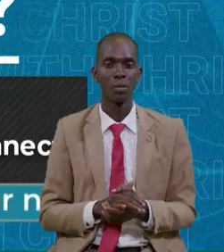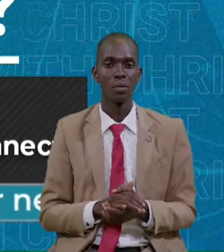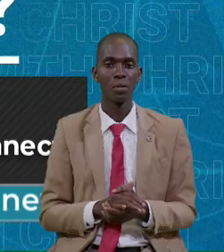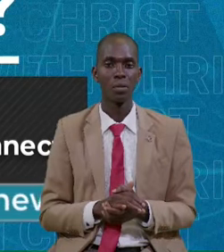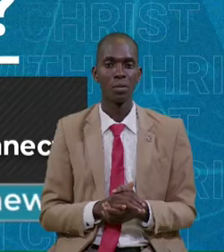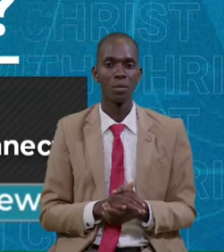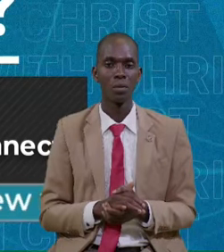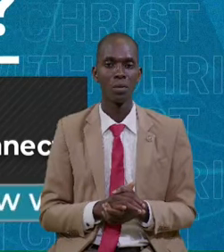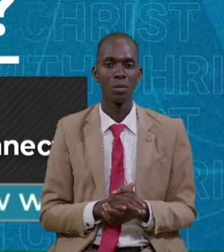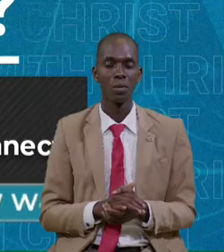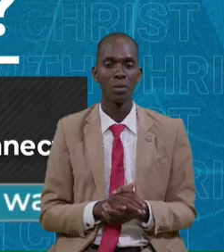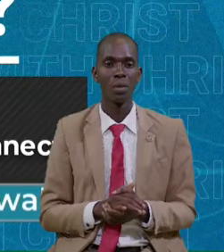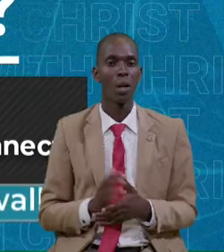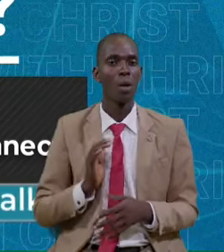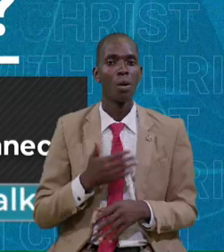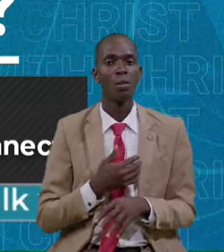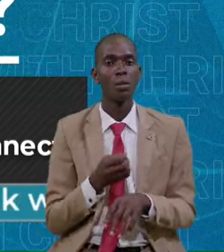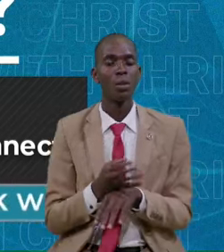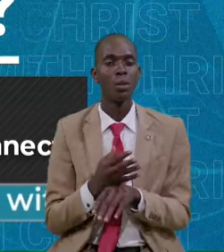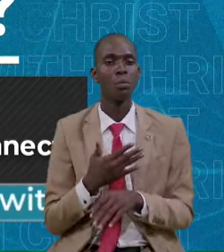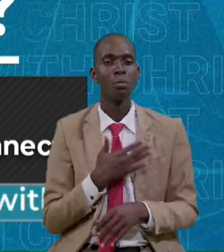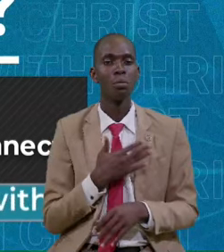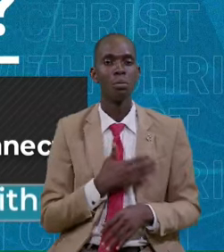Our counselors, please.